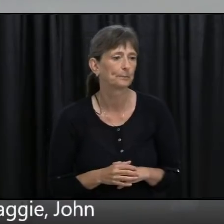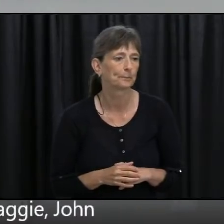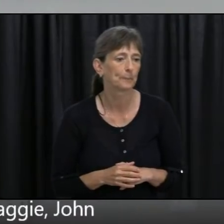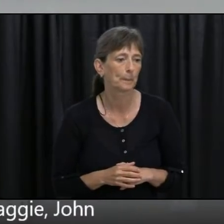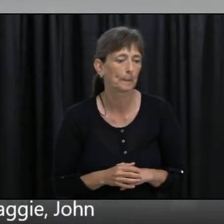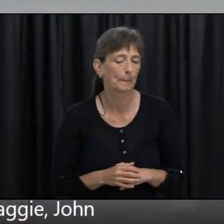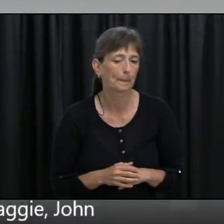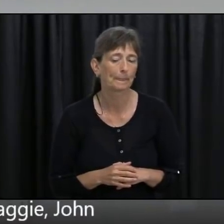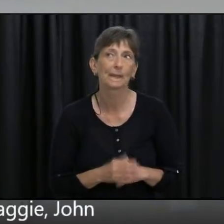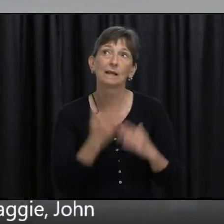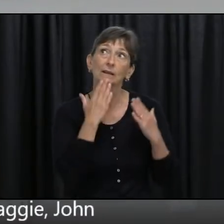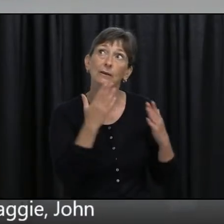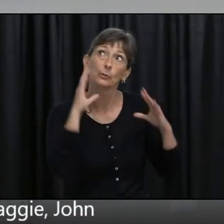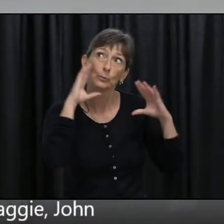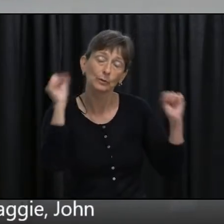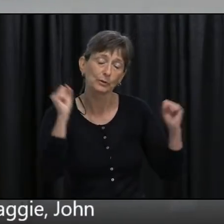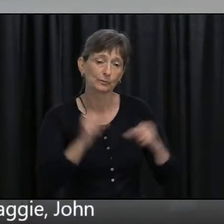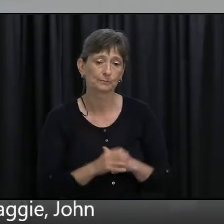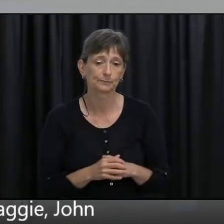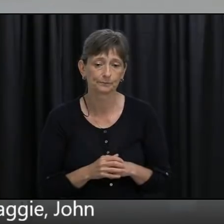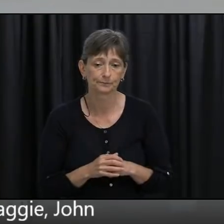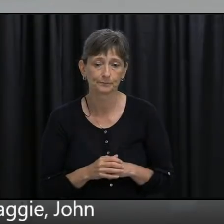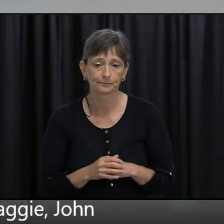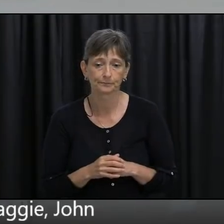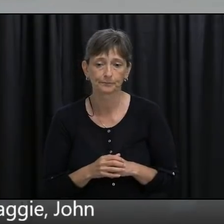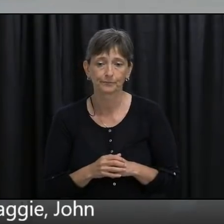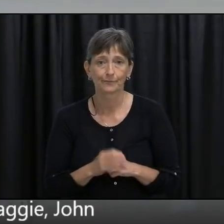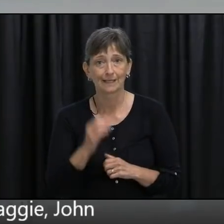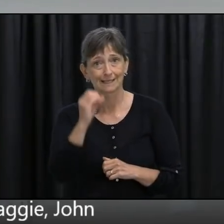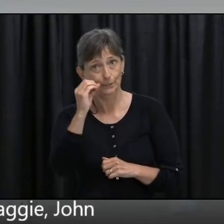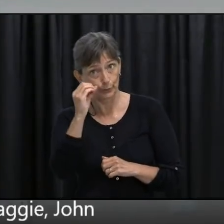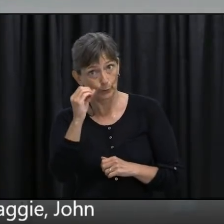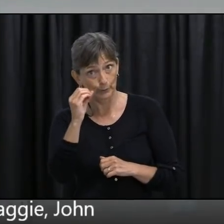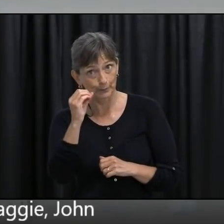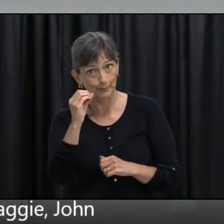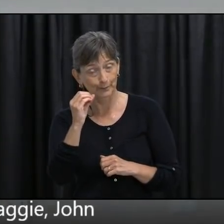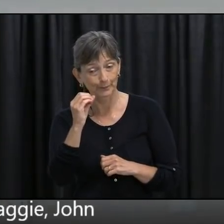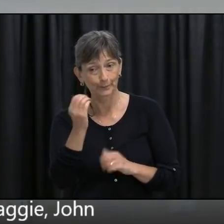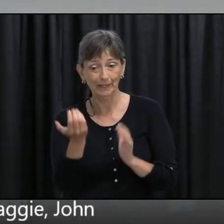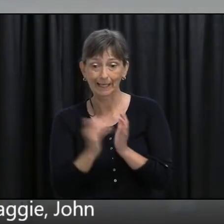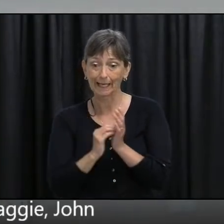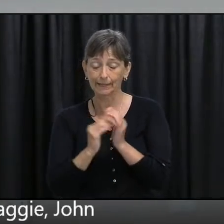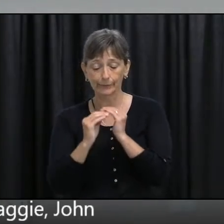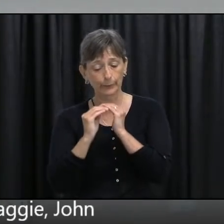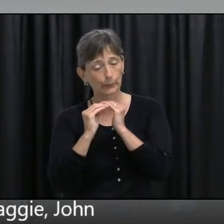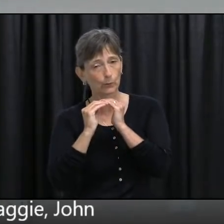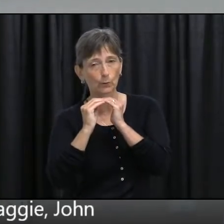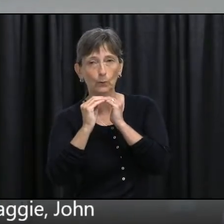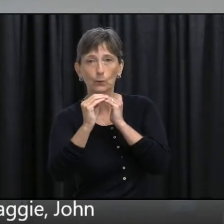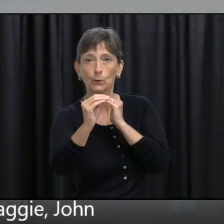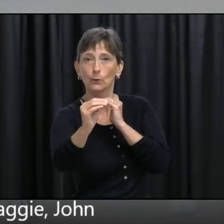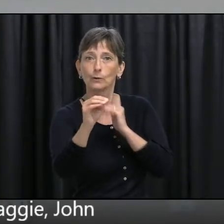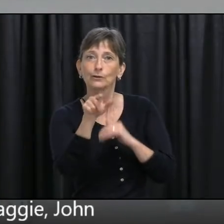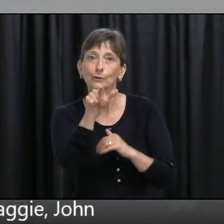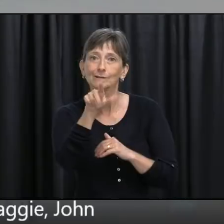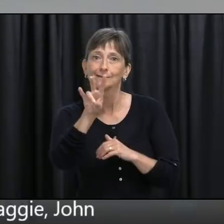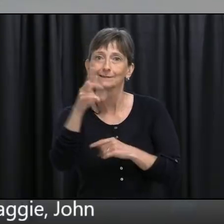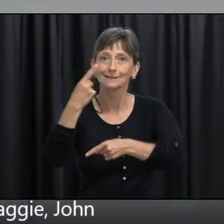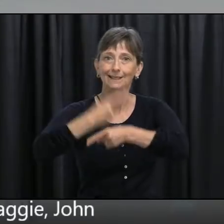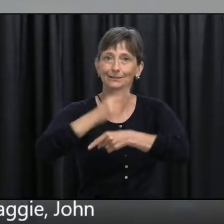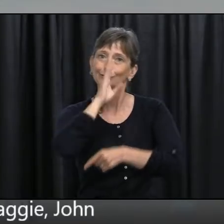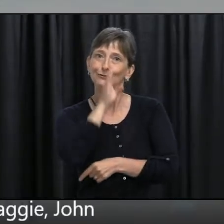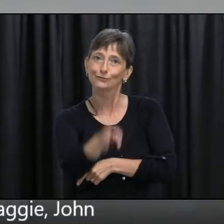Thank you very much, Premier. 0 cases, a flat line again for the 27th consecutive